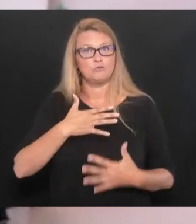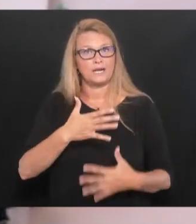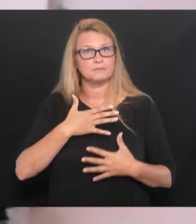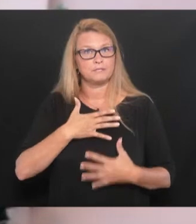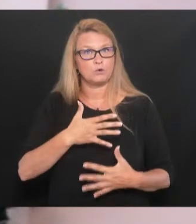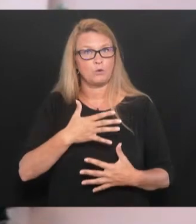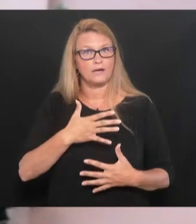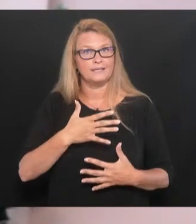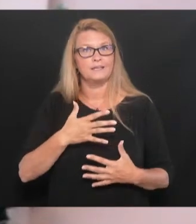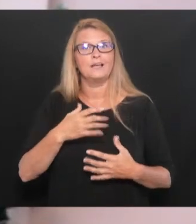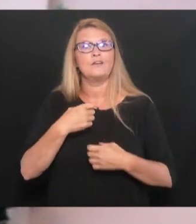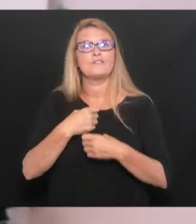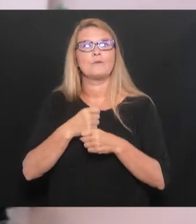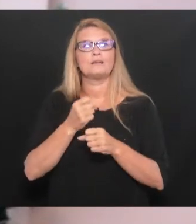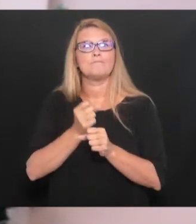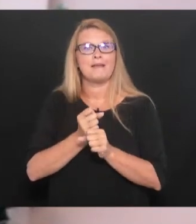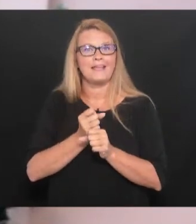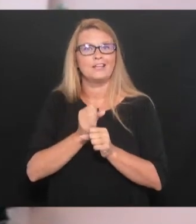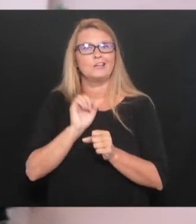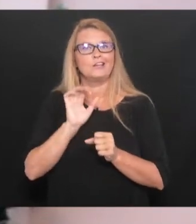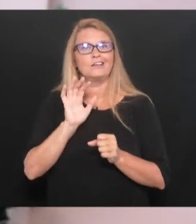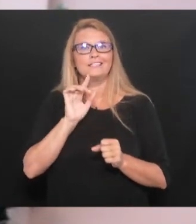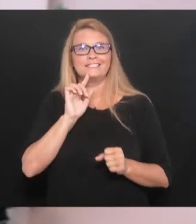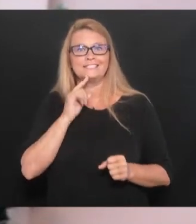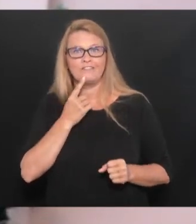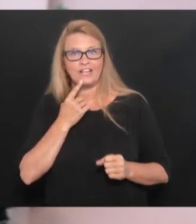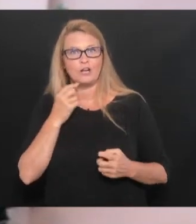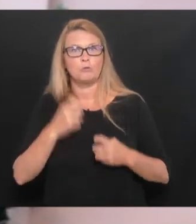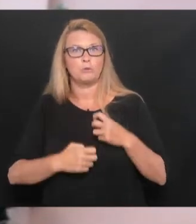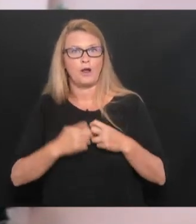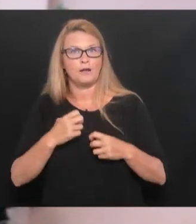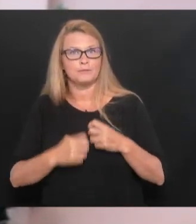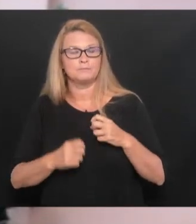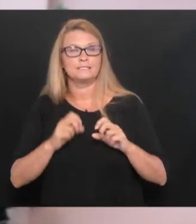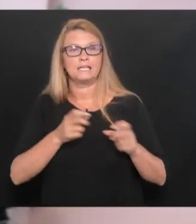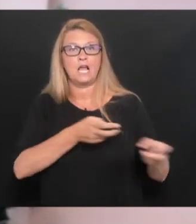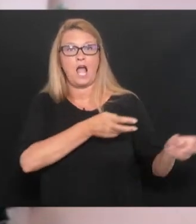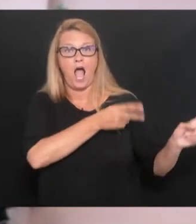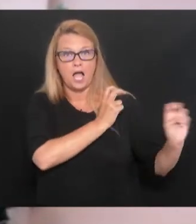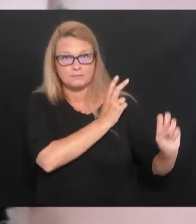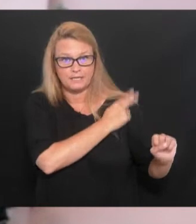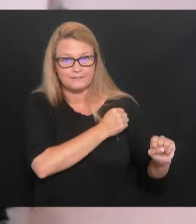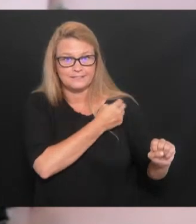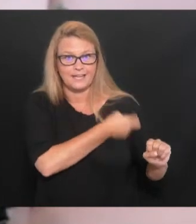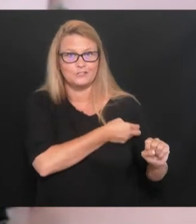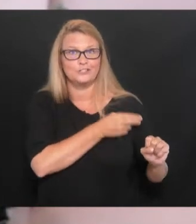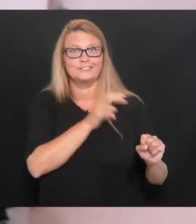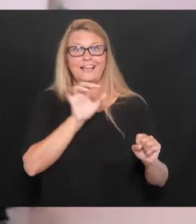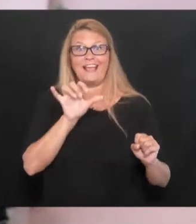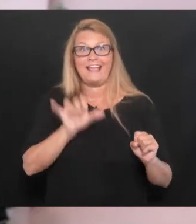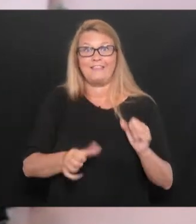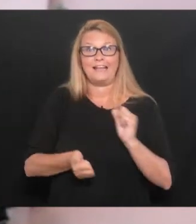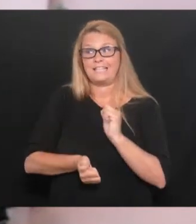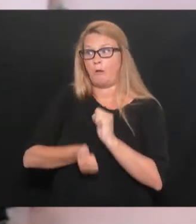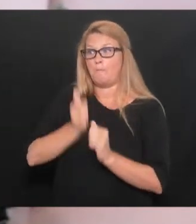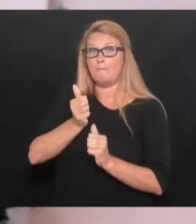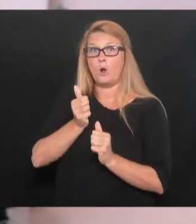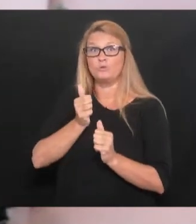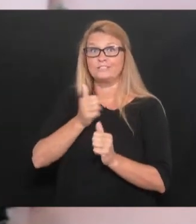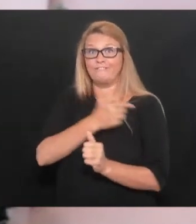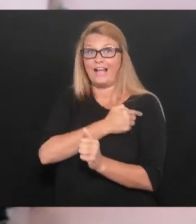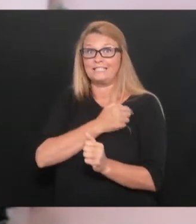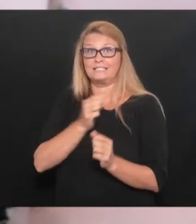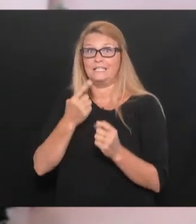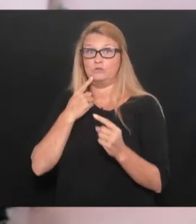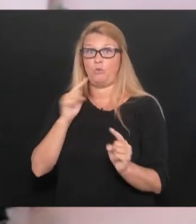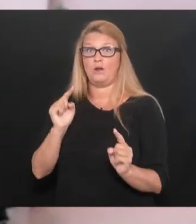really were designed to prevent severe, complications, hospitalizations, which is the way that most vaccines work.